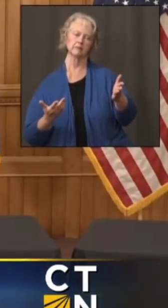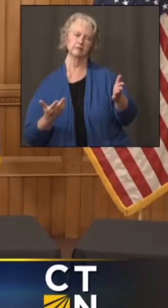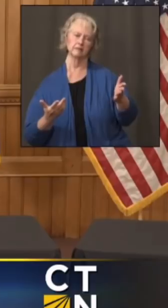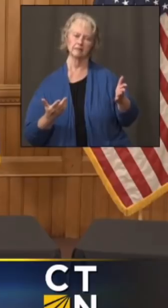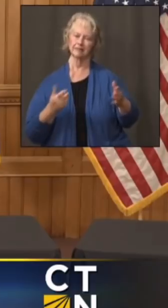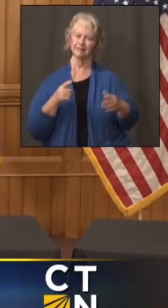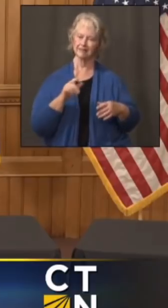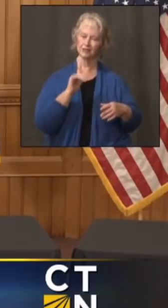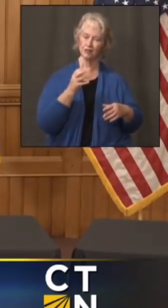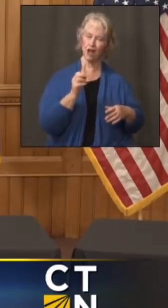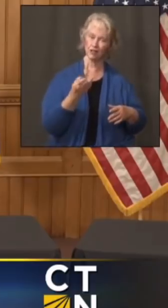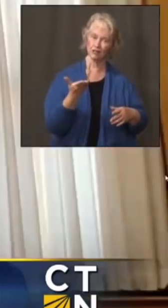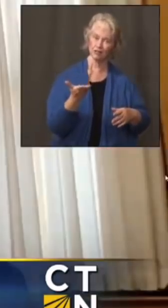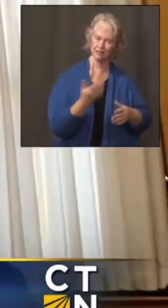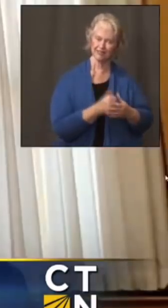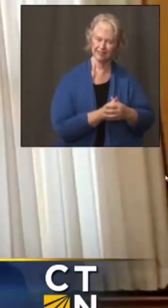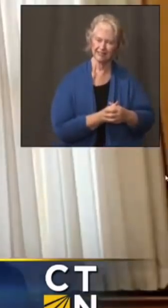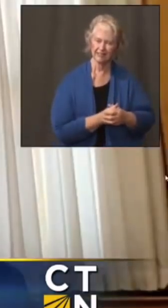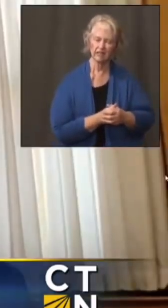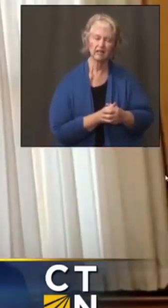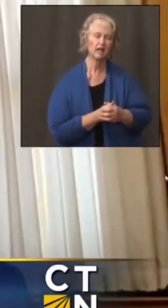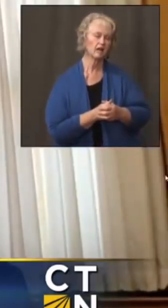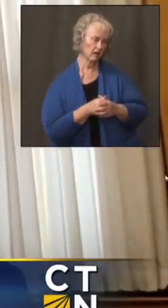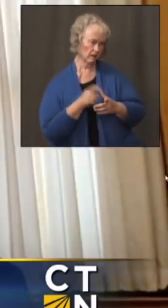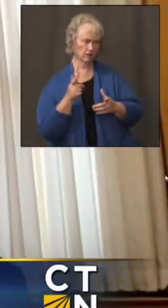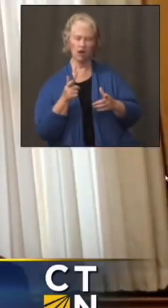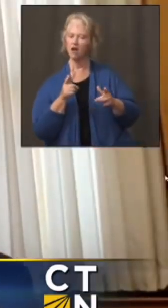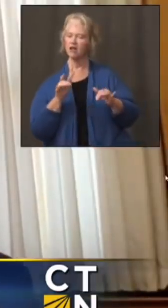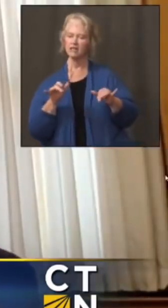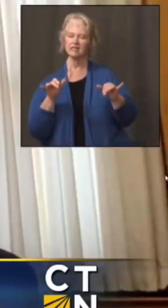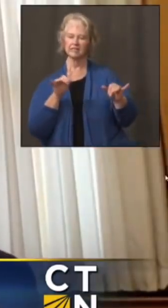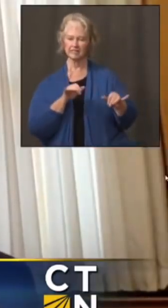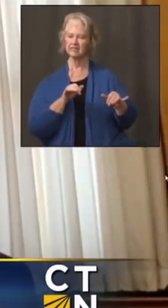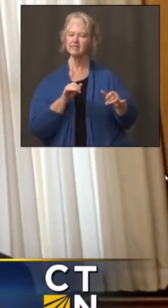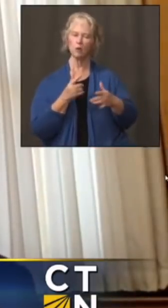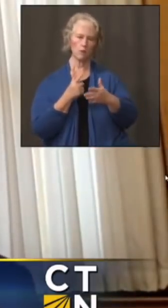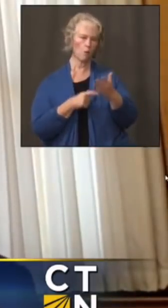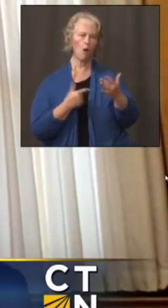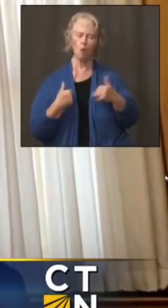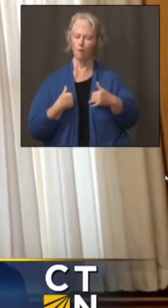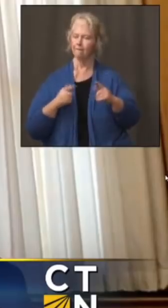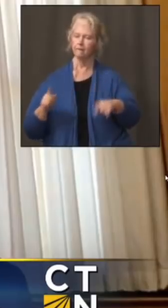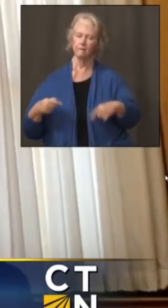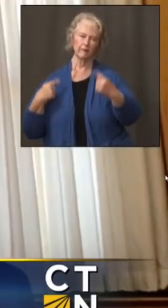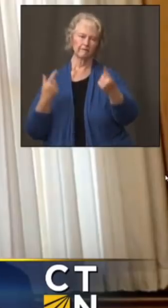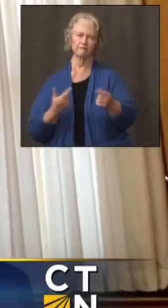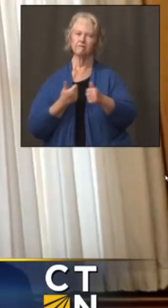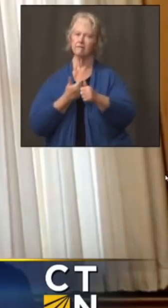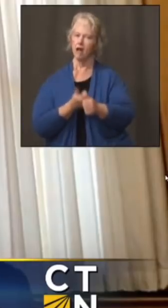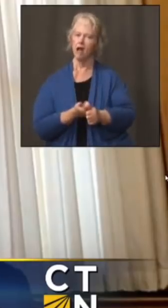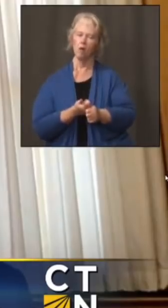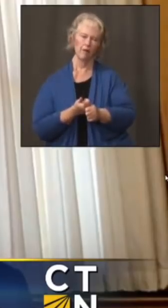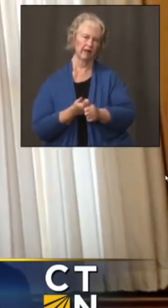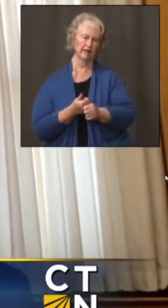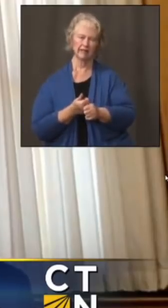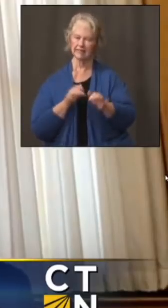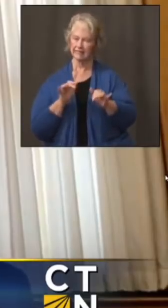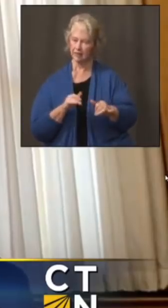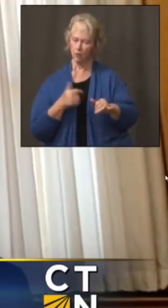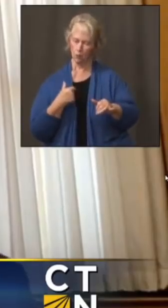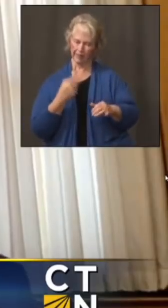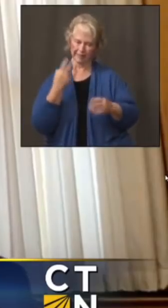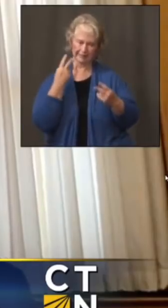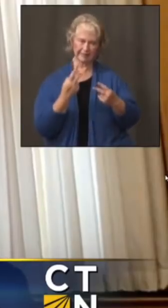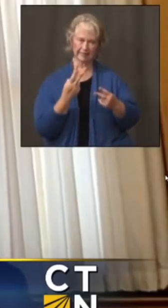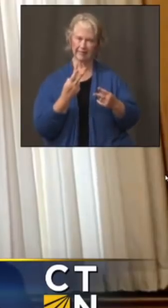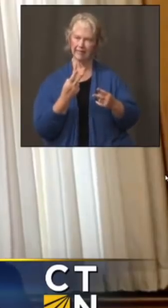You like that? No, I think it's very consistent with the strategy we've been executing for months now. That I think is, we've seen be a very